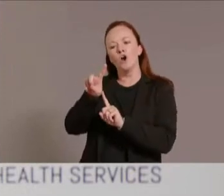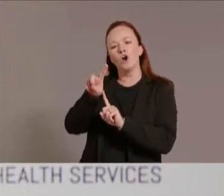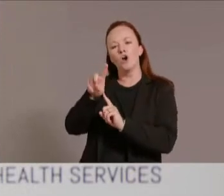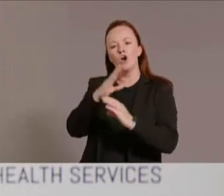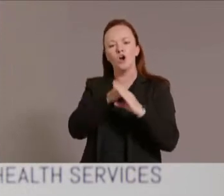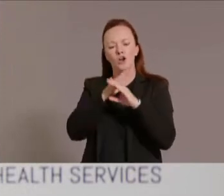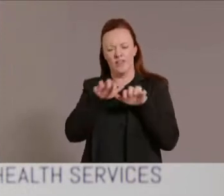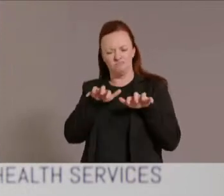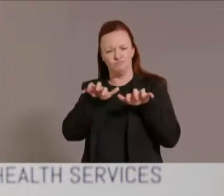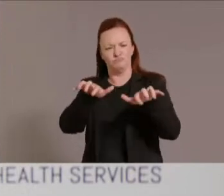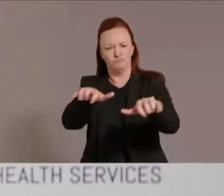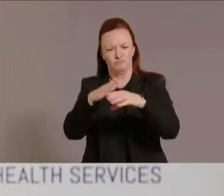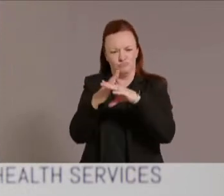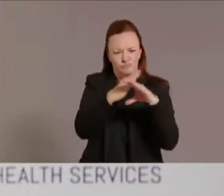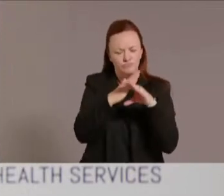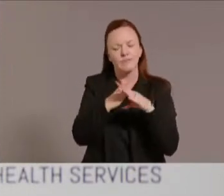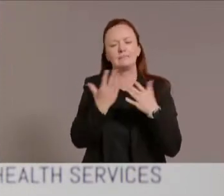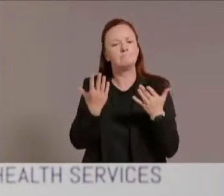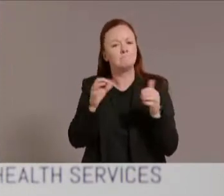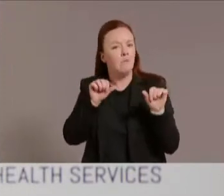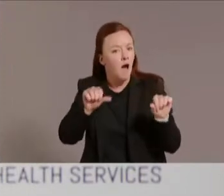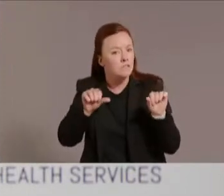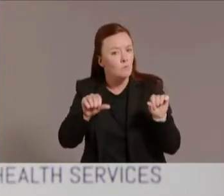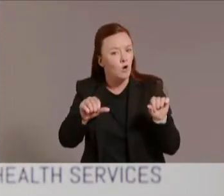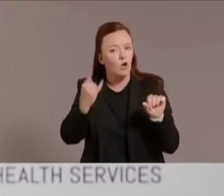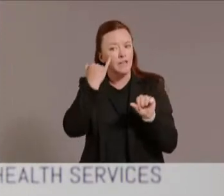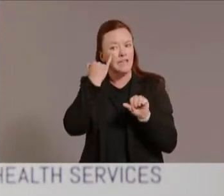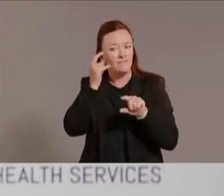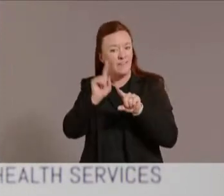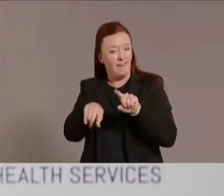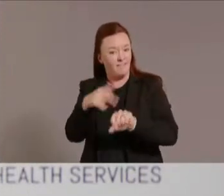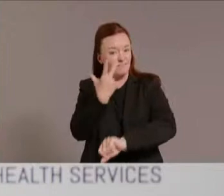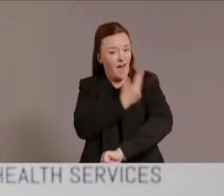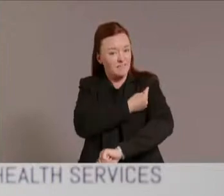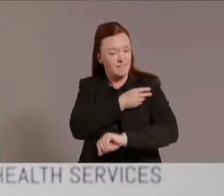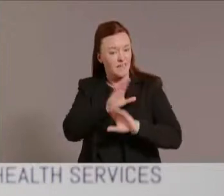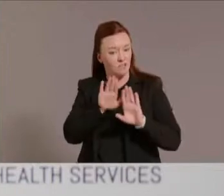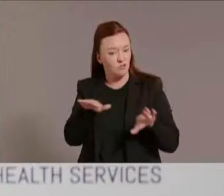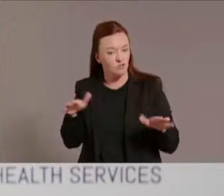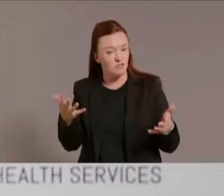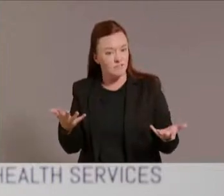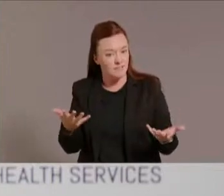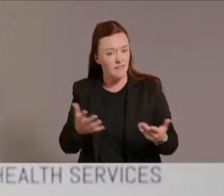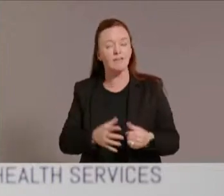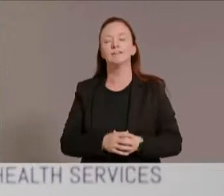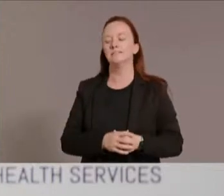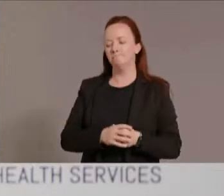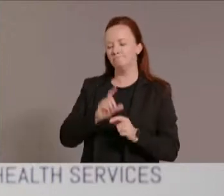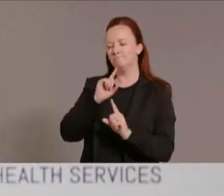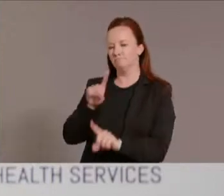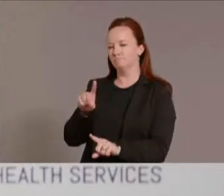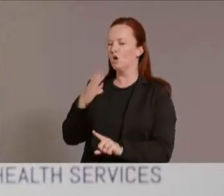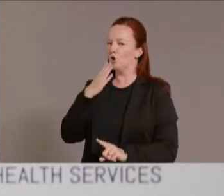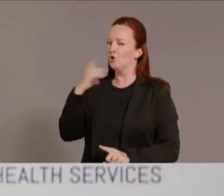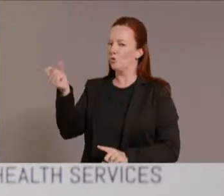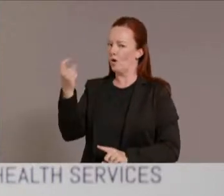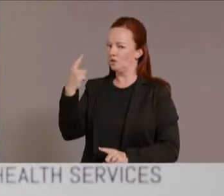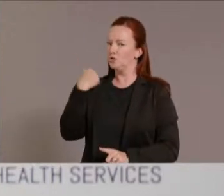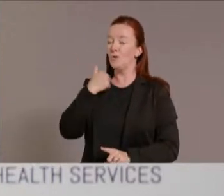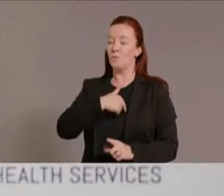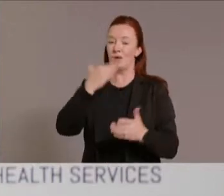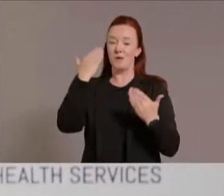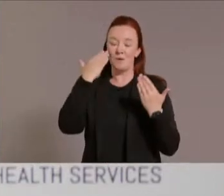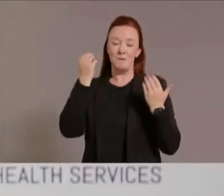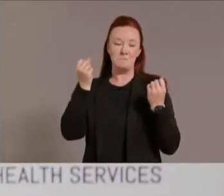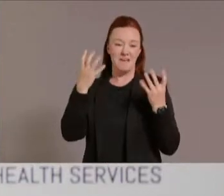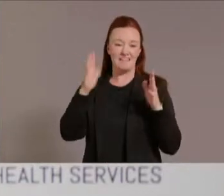that without vaccinating children? Right. So that's a really great question, because we do know that we have got a lot of children,